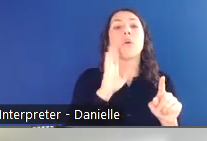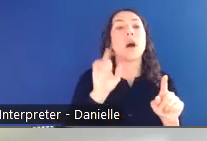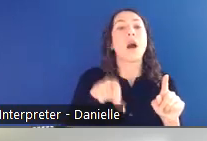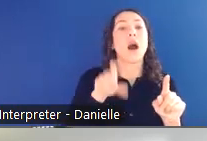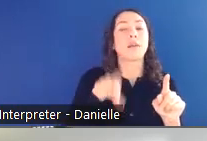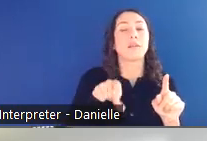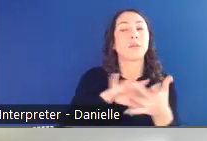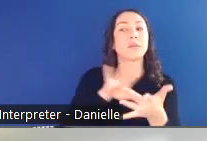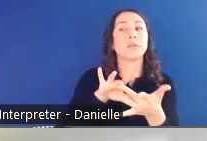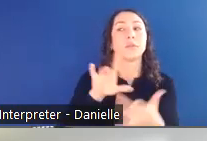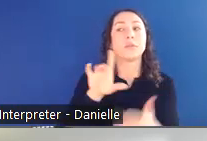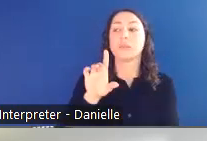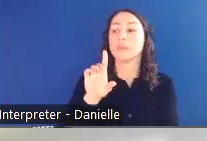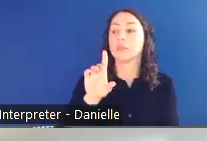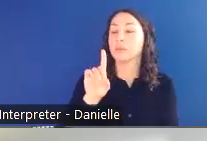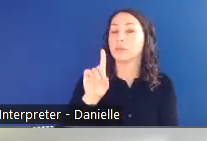correct?